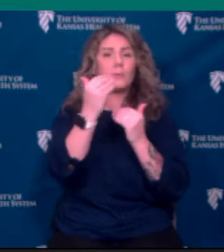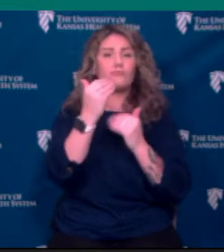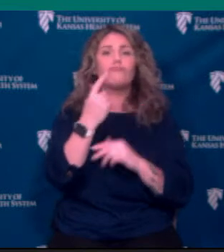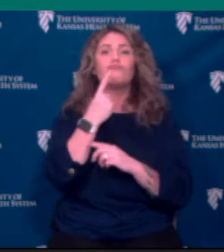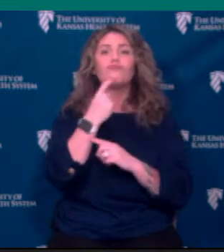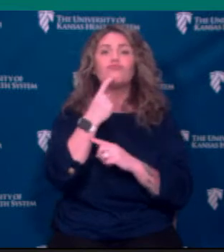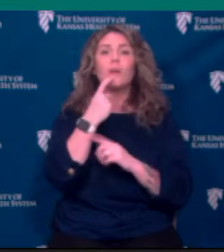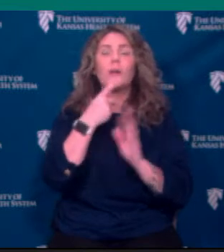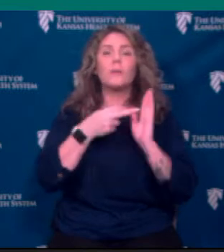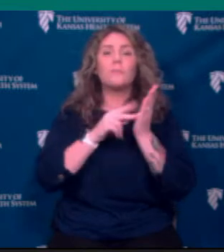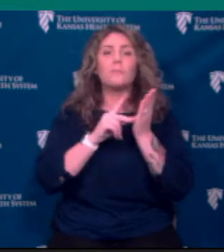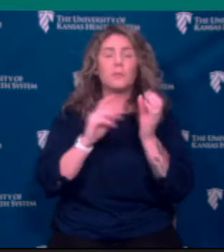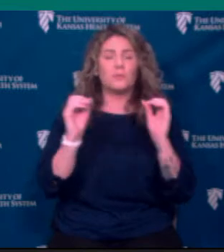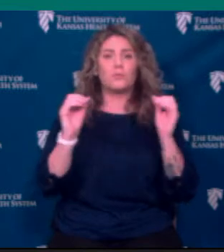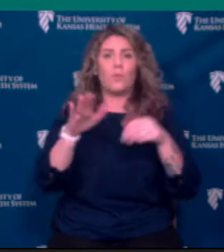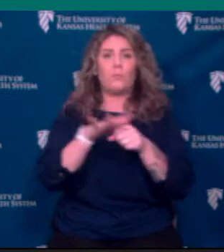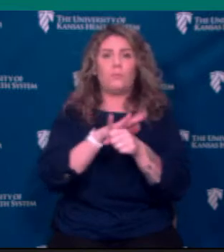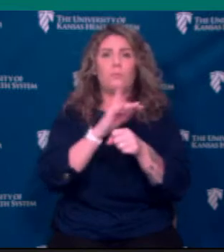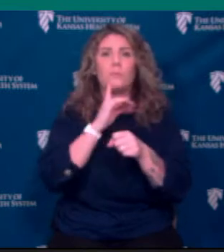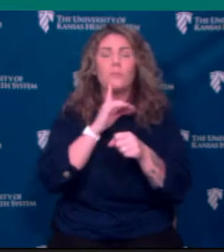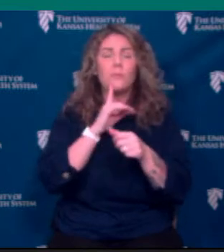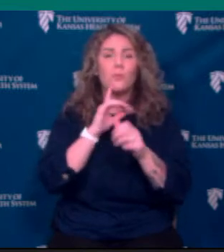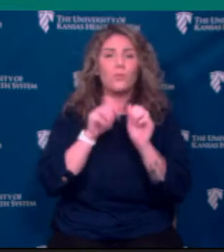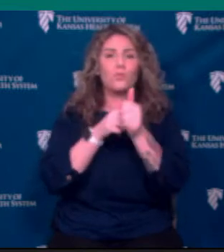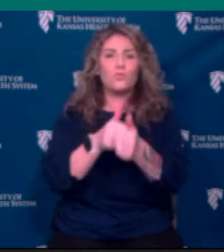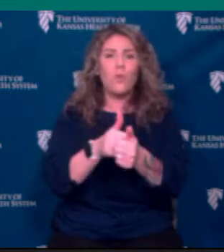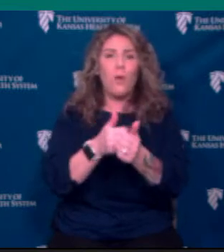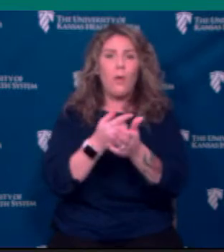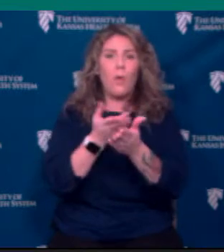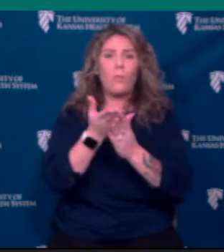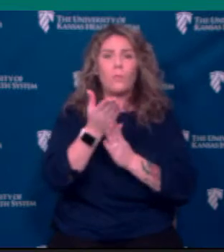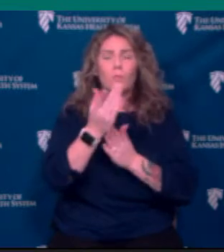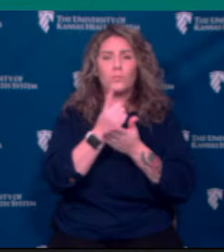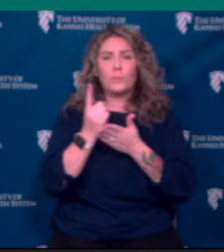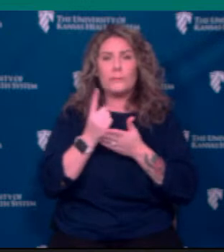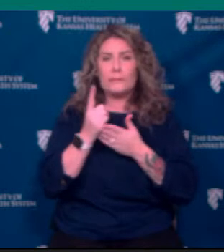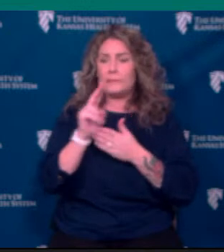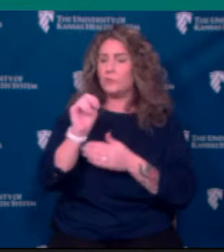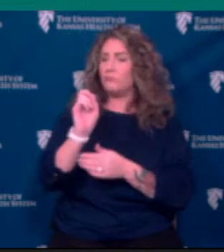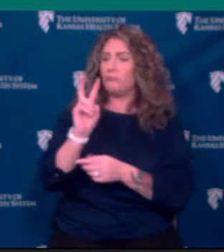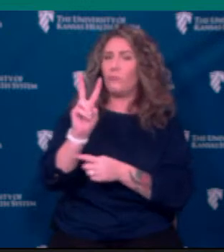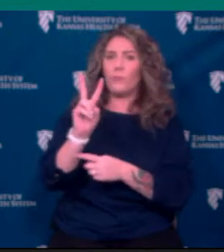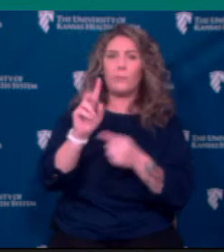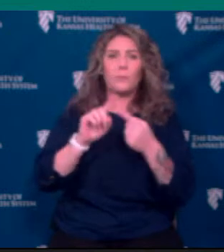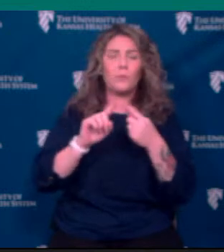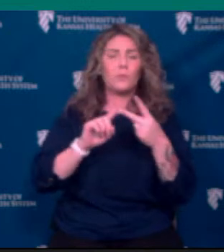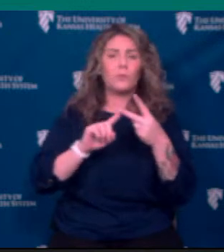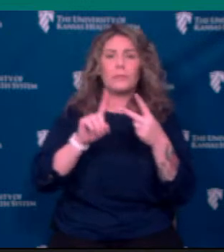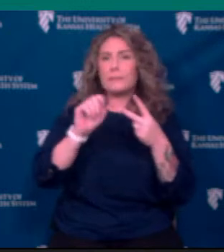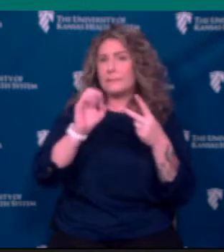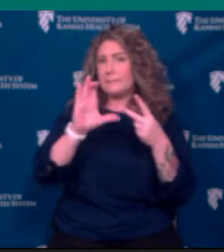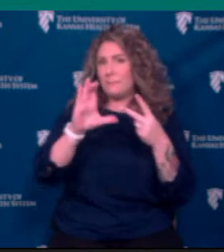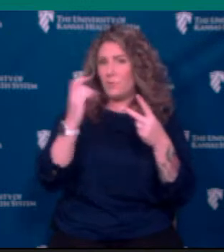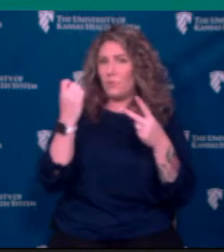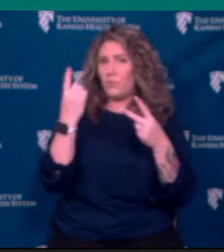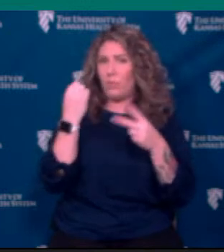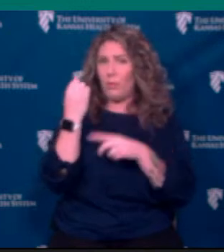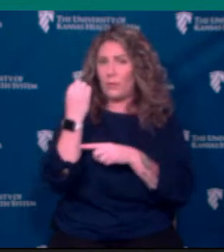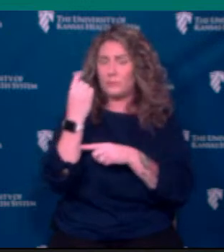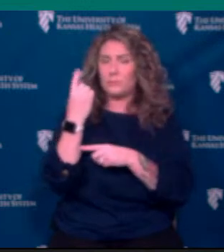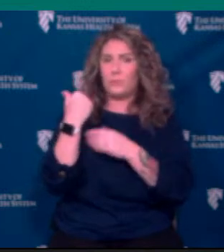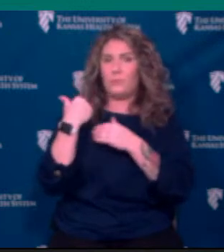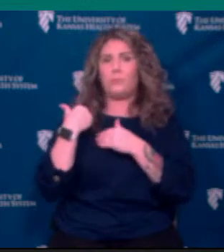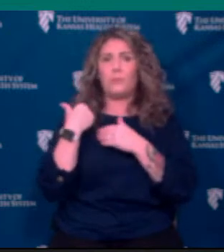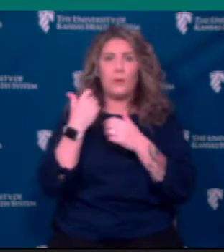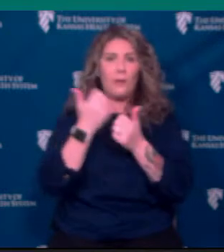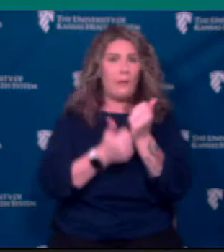no capacity. And as we tracked across the weeks through November and December, you can see the burden everyone's been under. It's